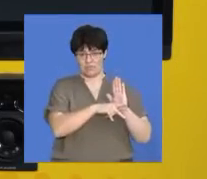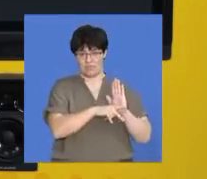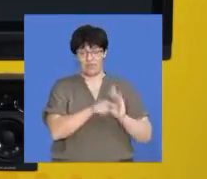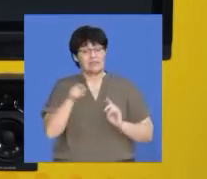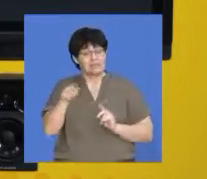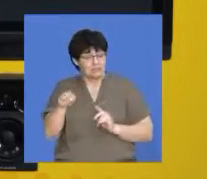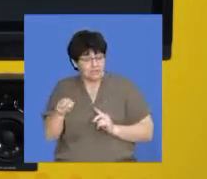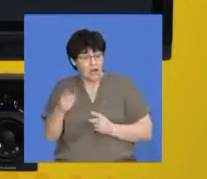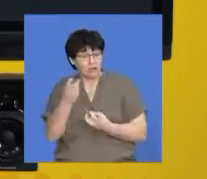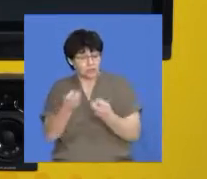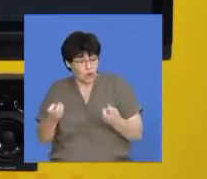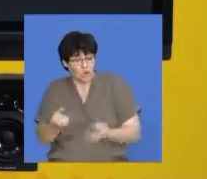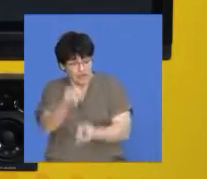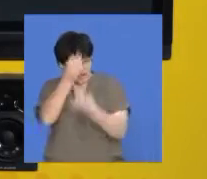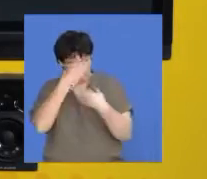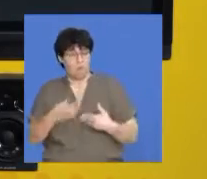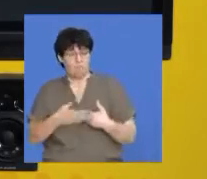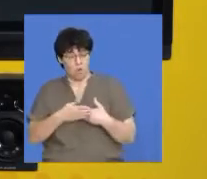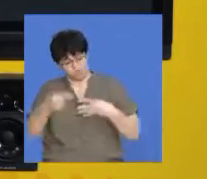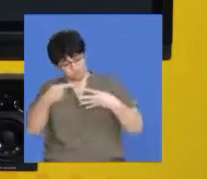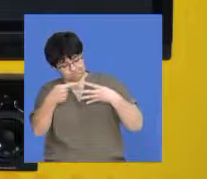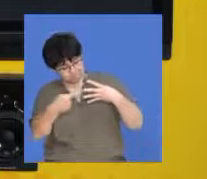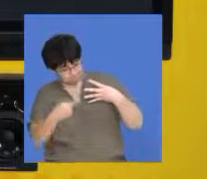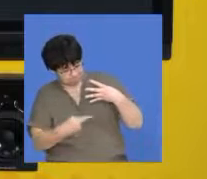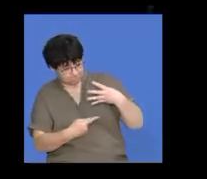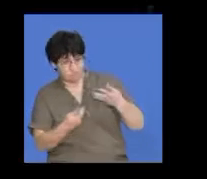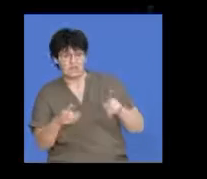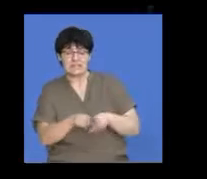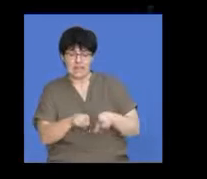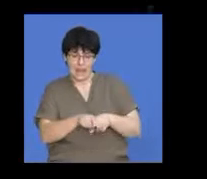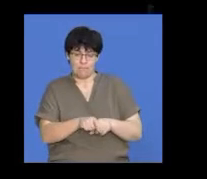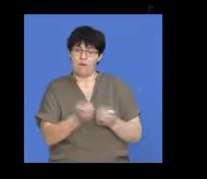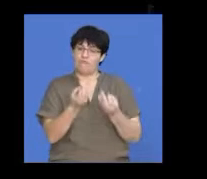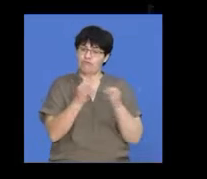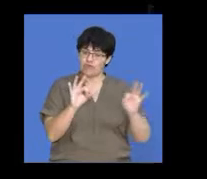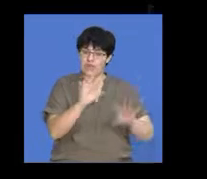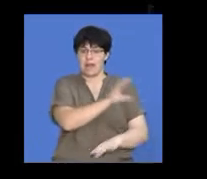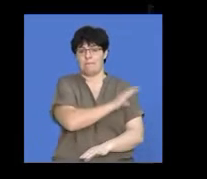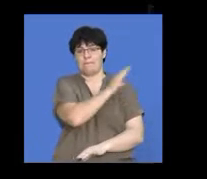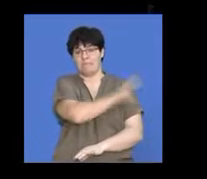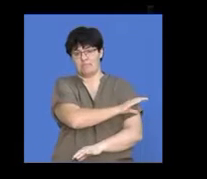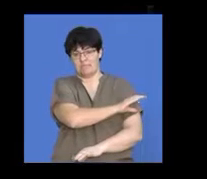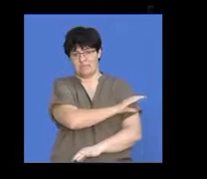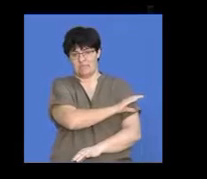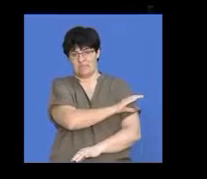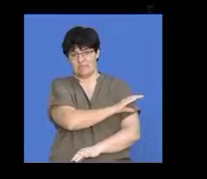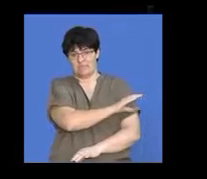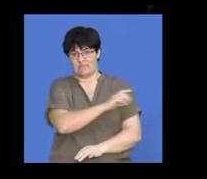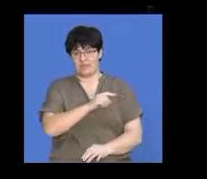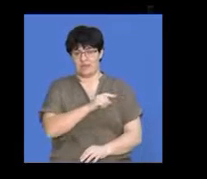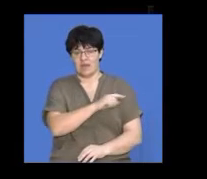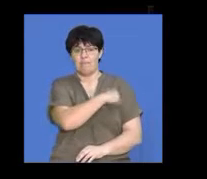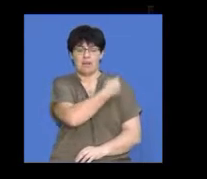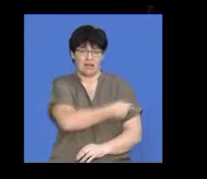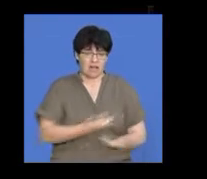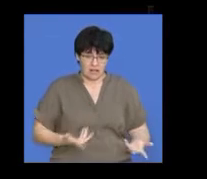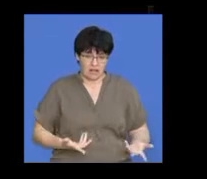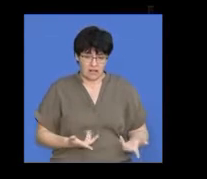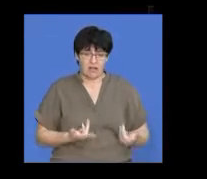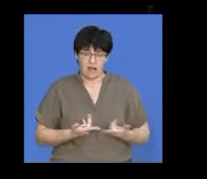source tells you that there were other things they provided, like free medical clinics to community,